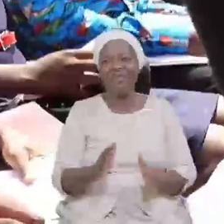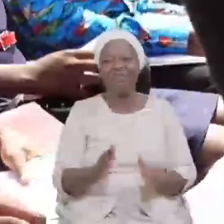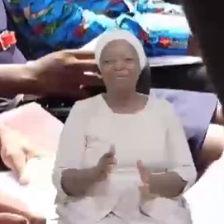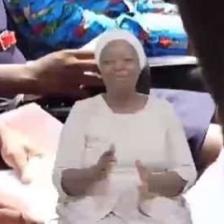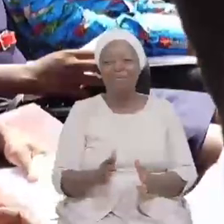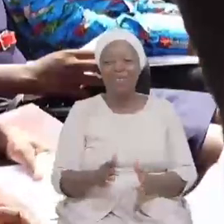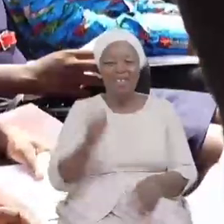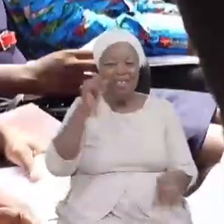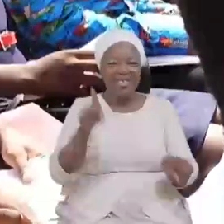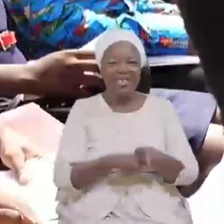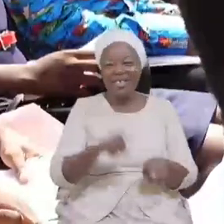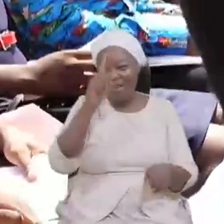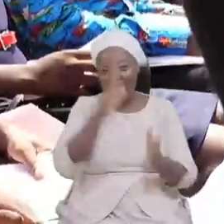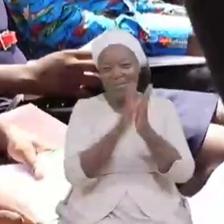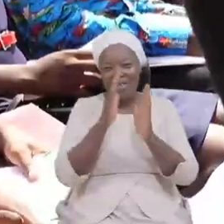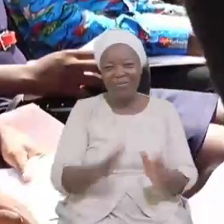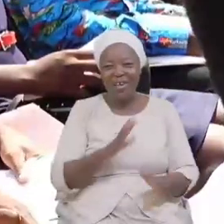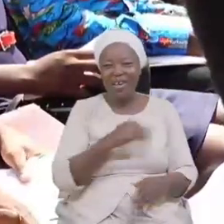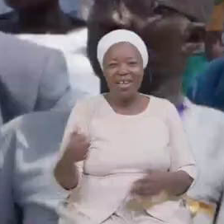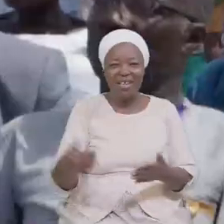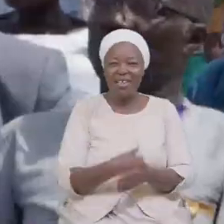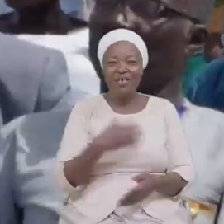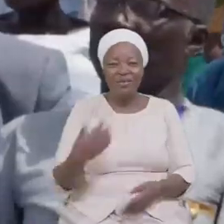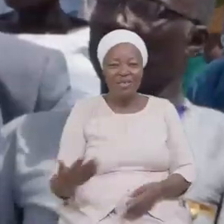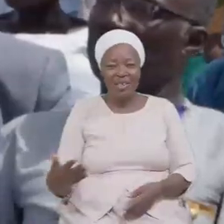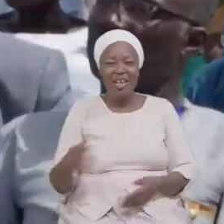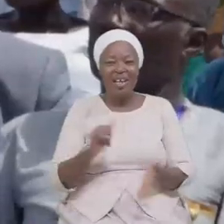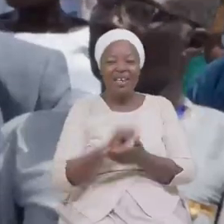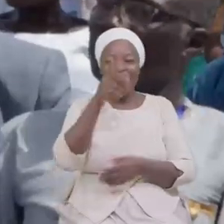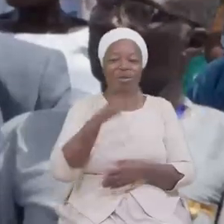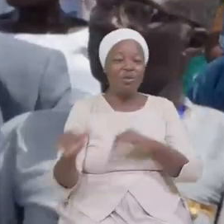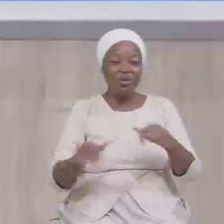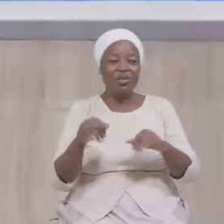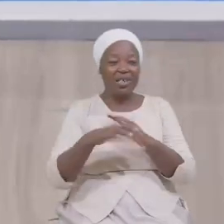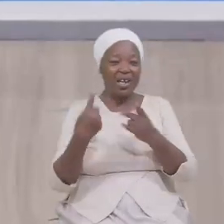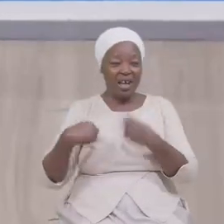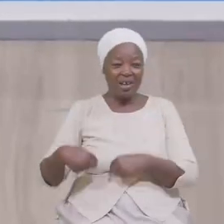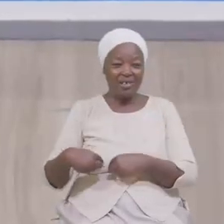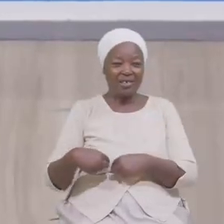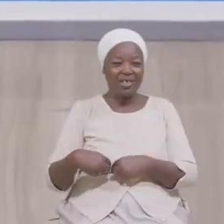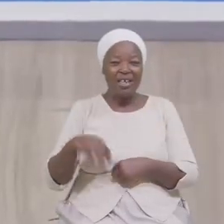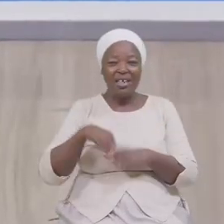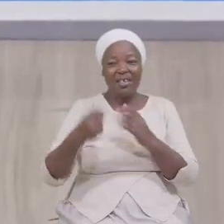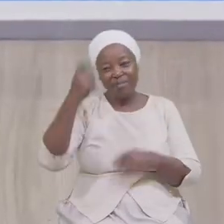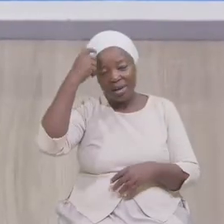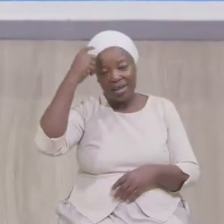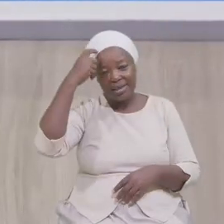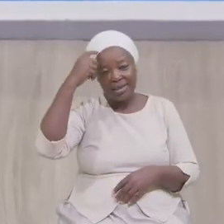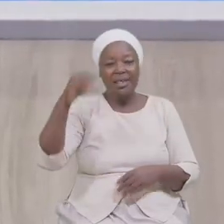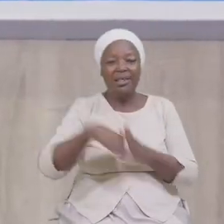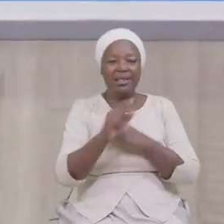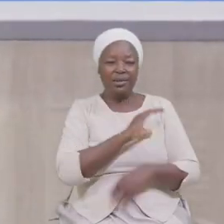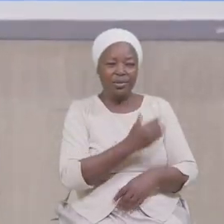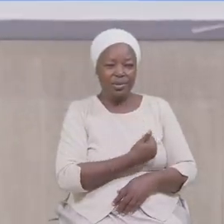Sister Sage. Amen. A new thing that God does in the heart, in the mind, in the soul. A